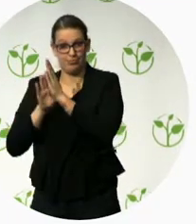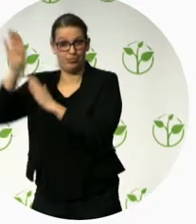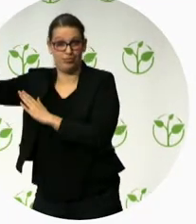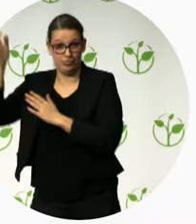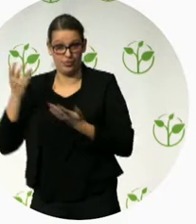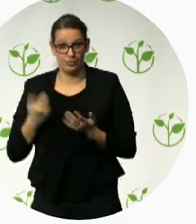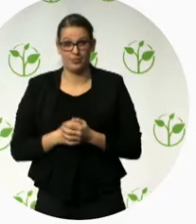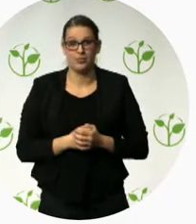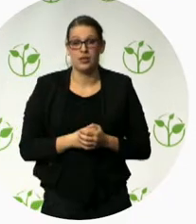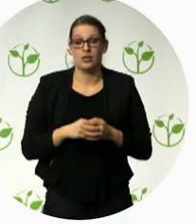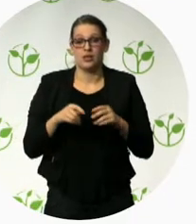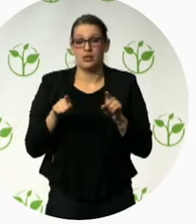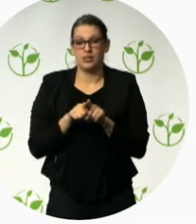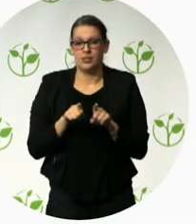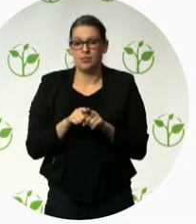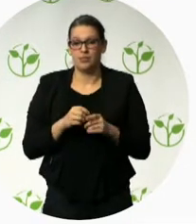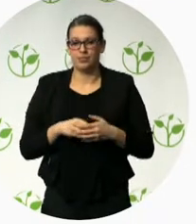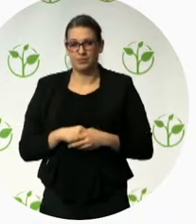from 51 to 89%.